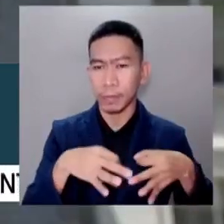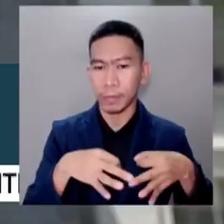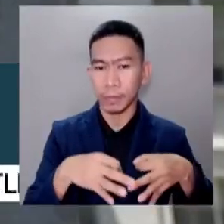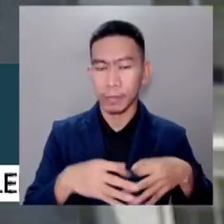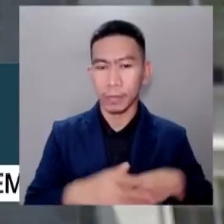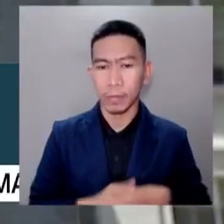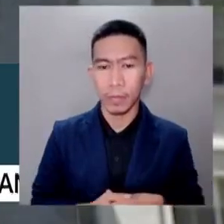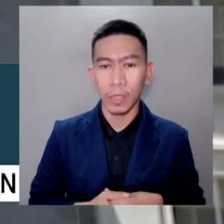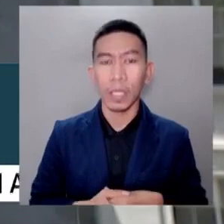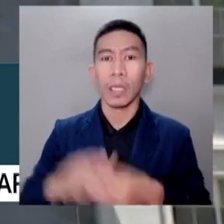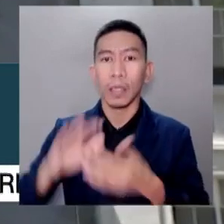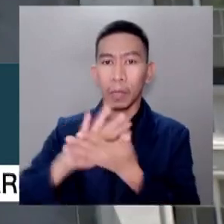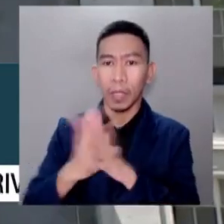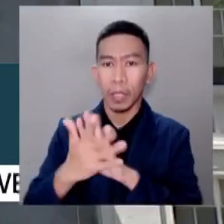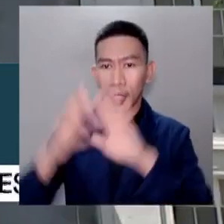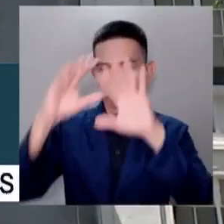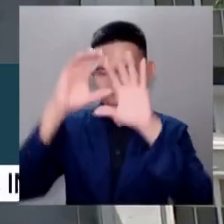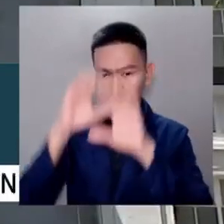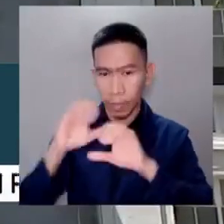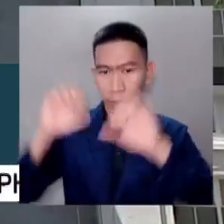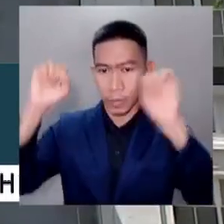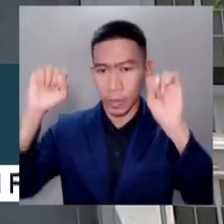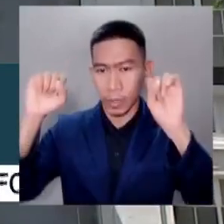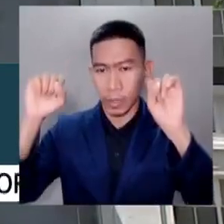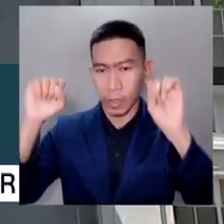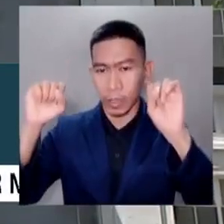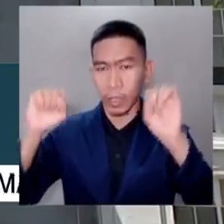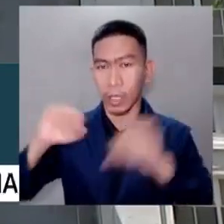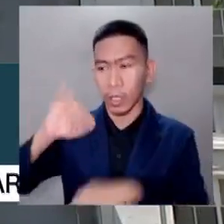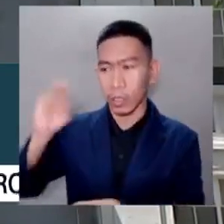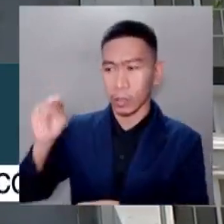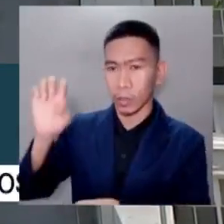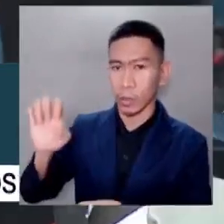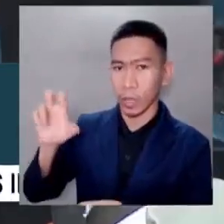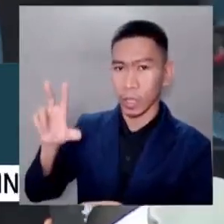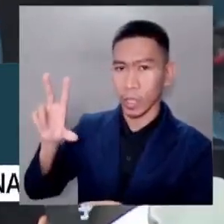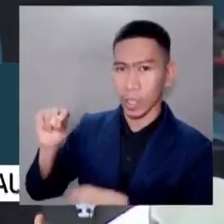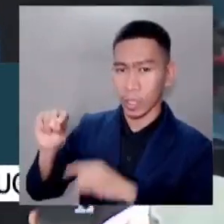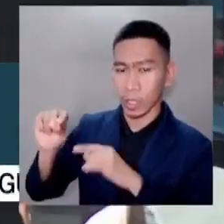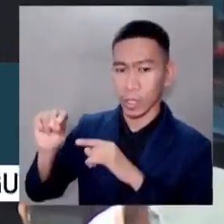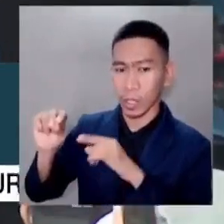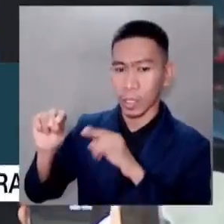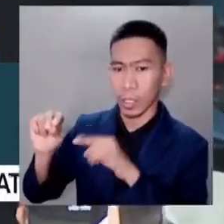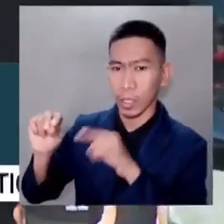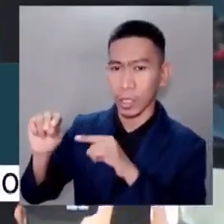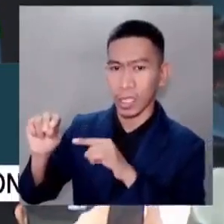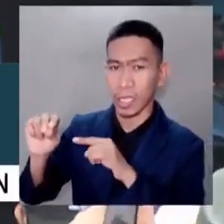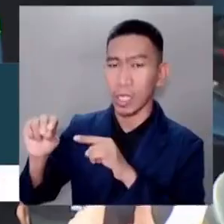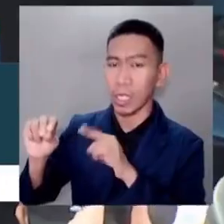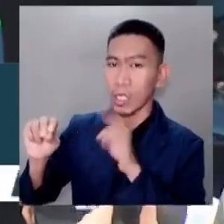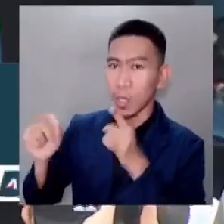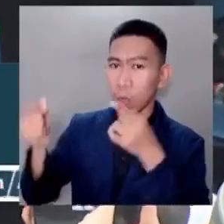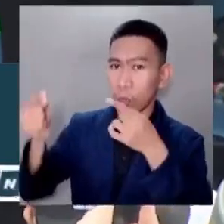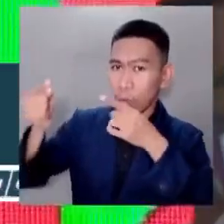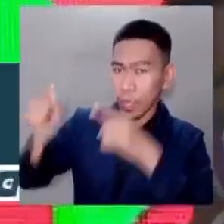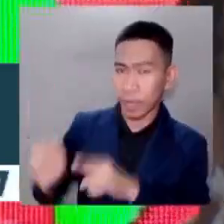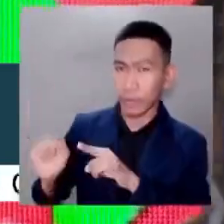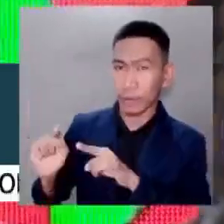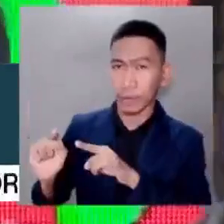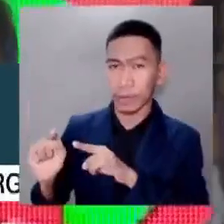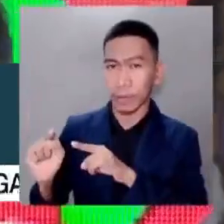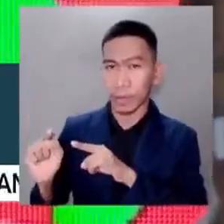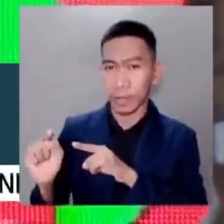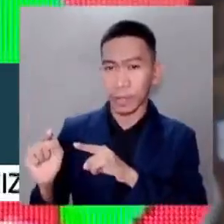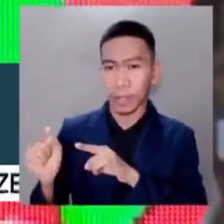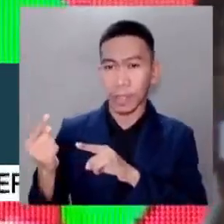president shall start on June 30. What is at stake is the